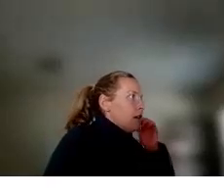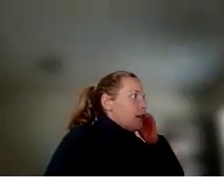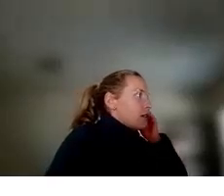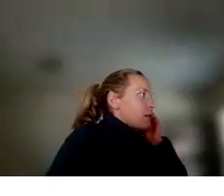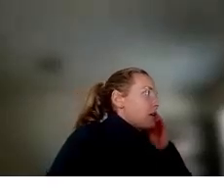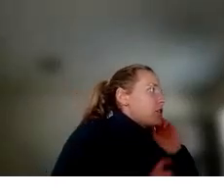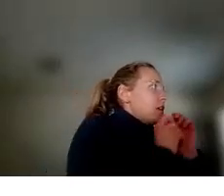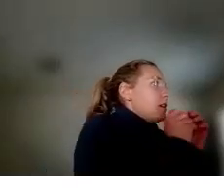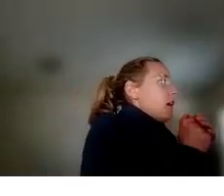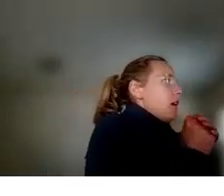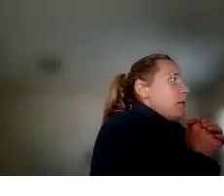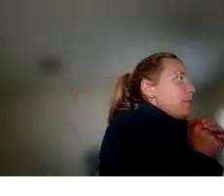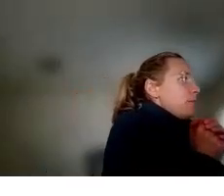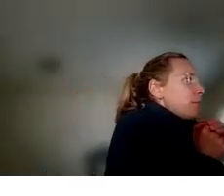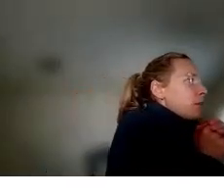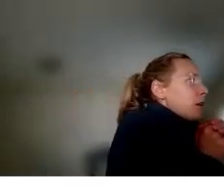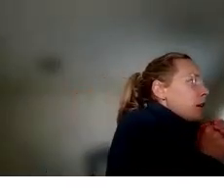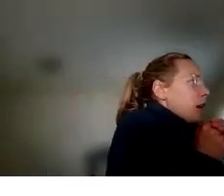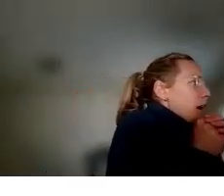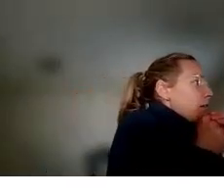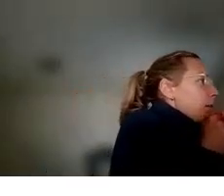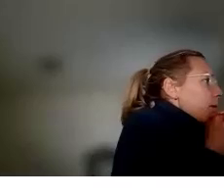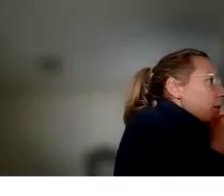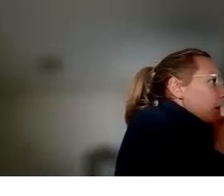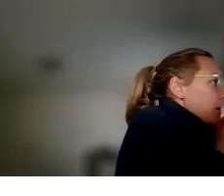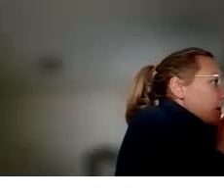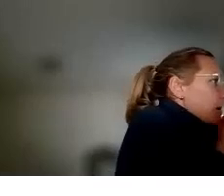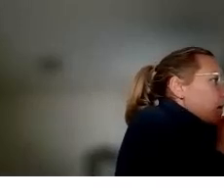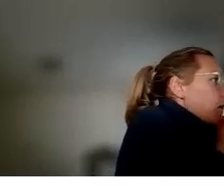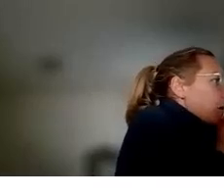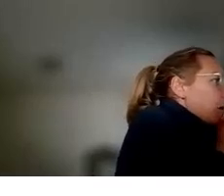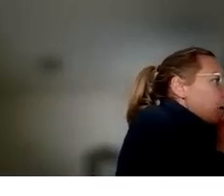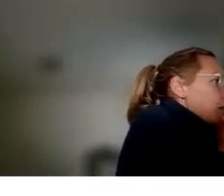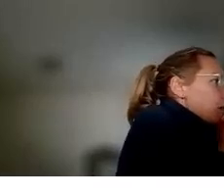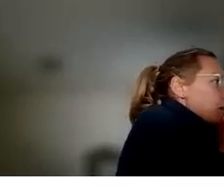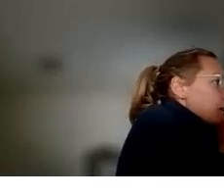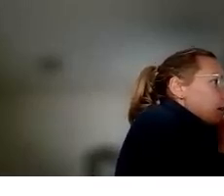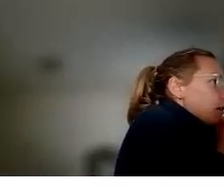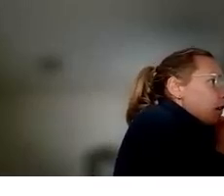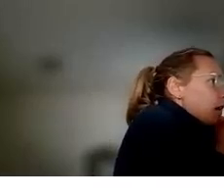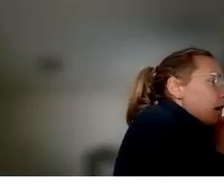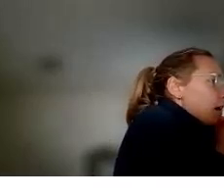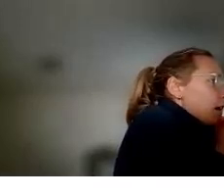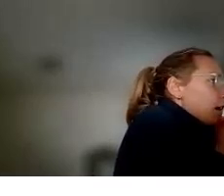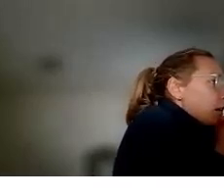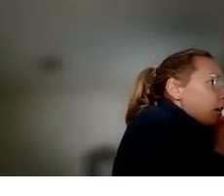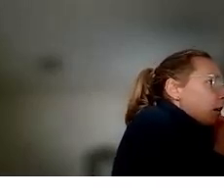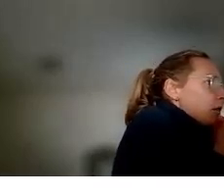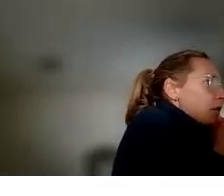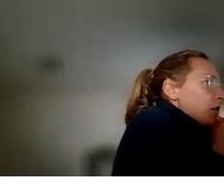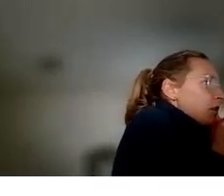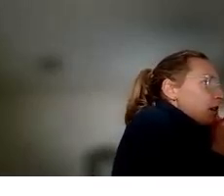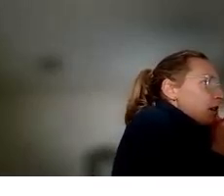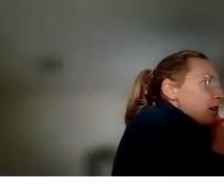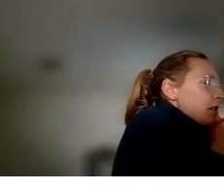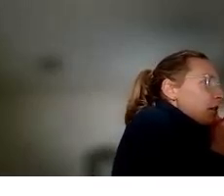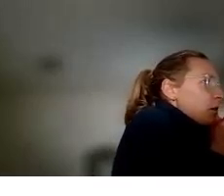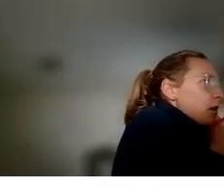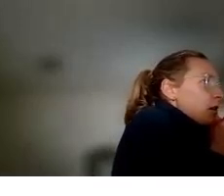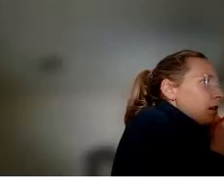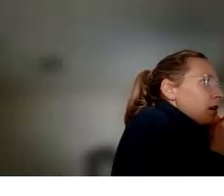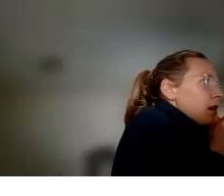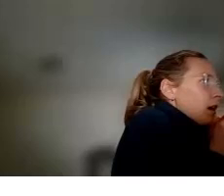Okay, next question. I have a member on CLLI. Start